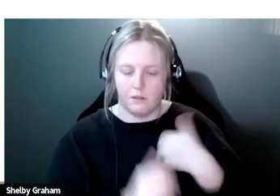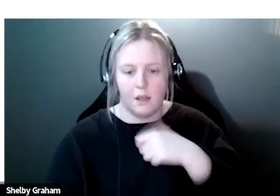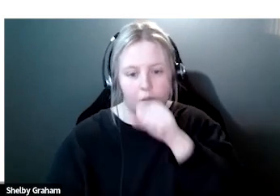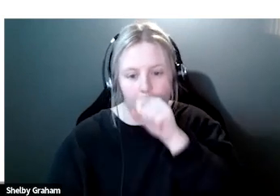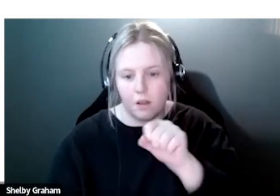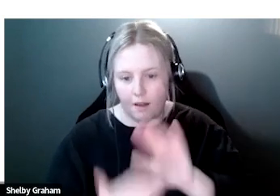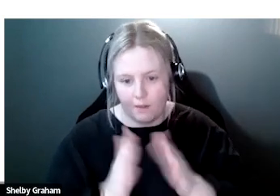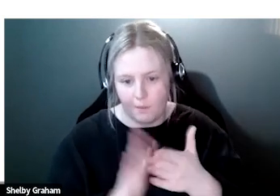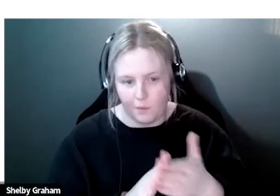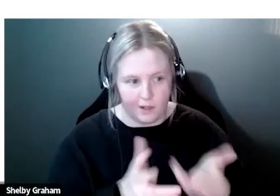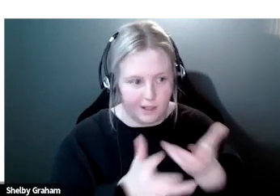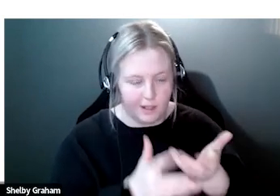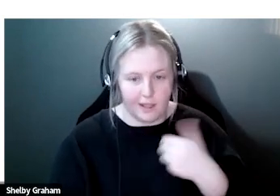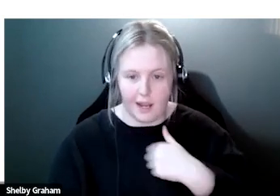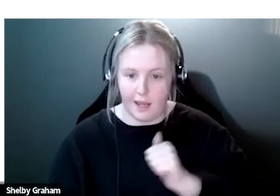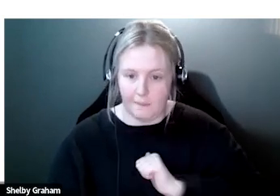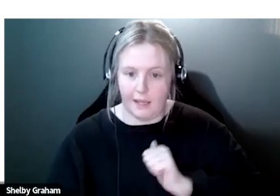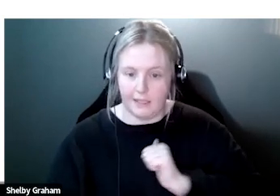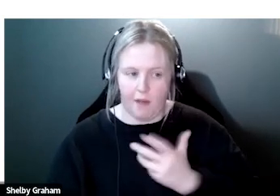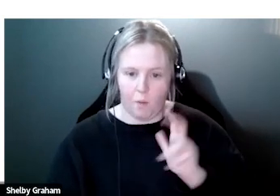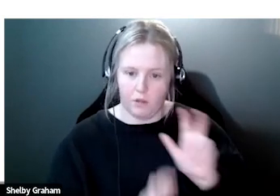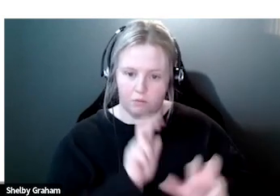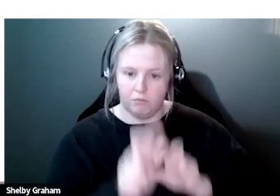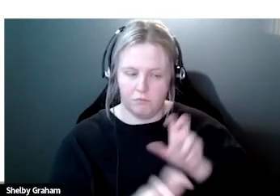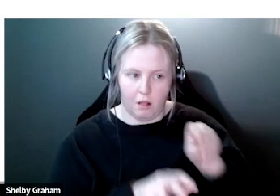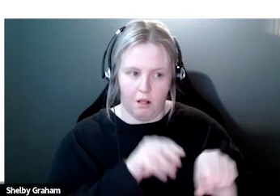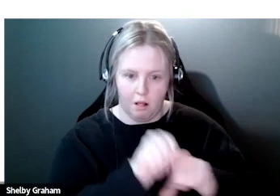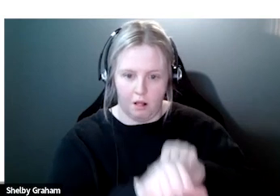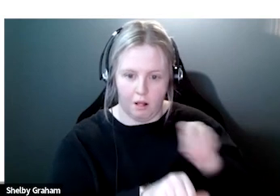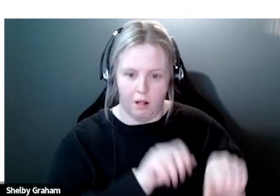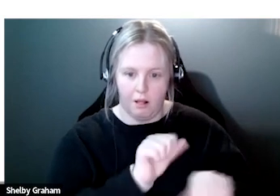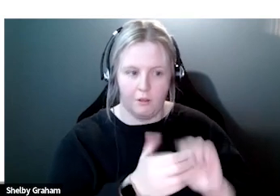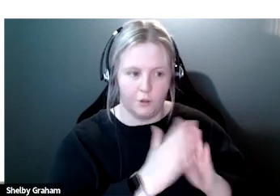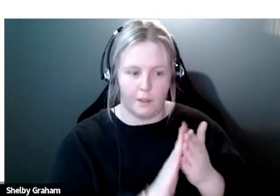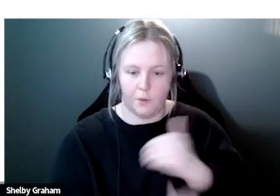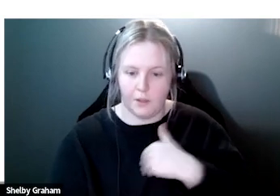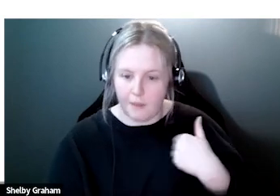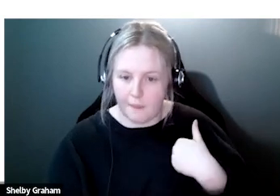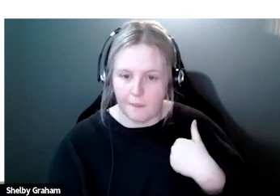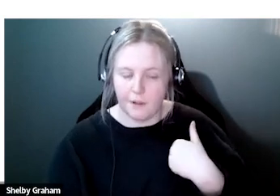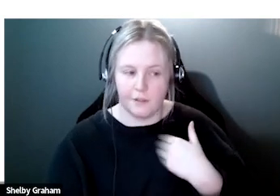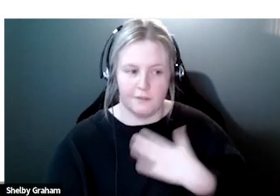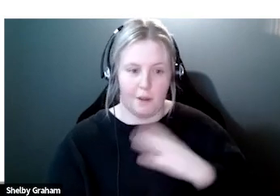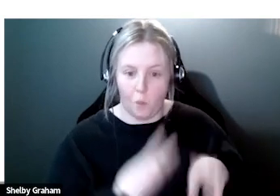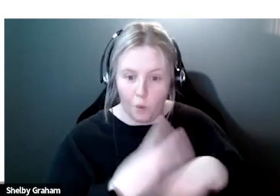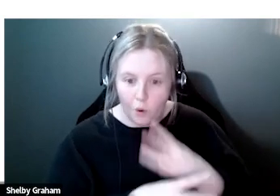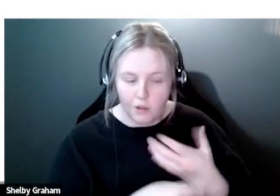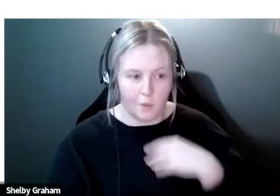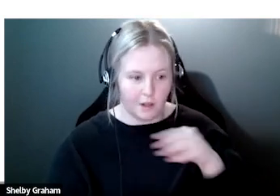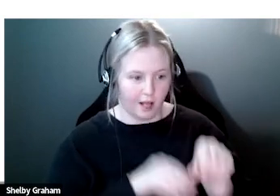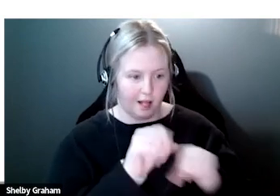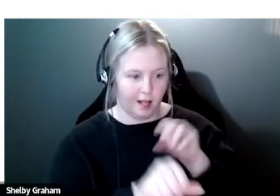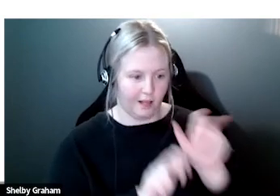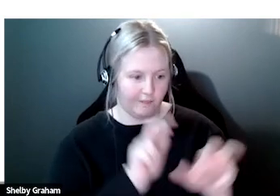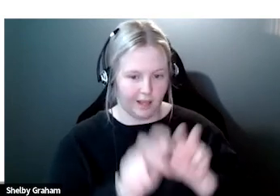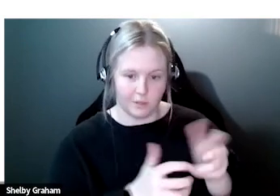and whatever I'm doing, I want to invest into community members and the love of my world. So starting